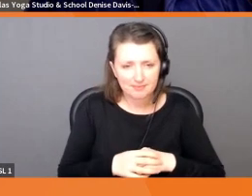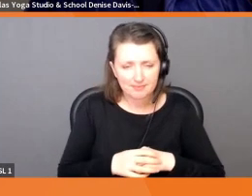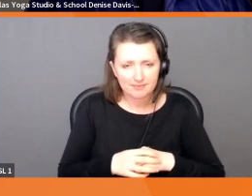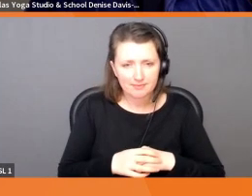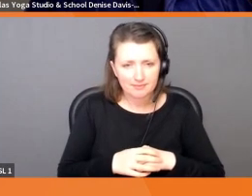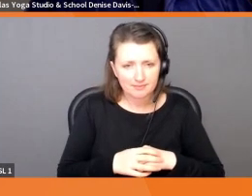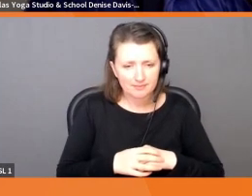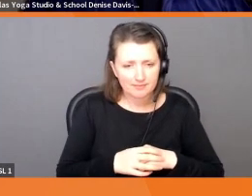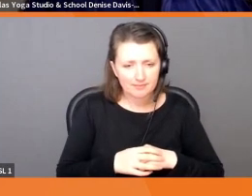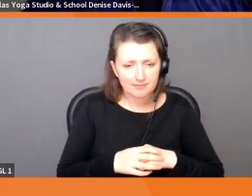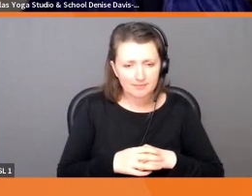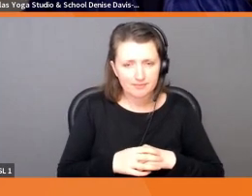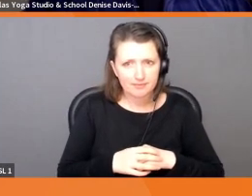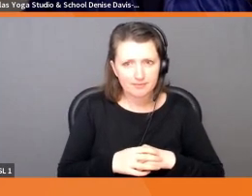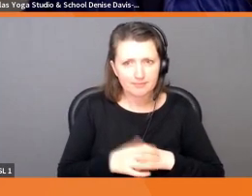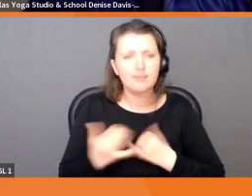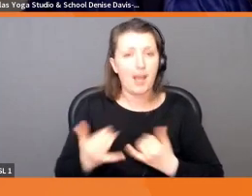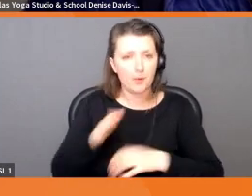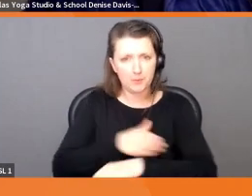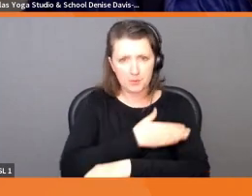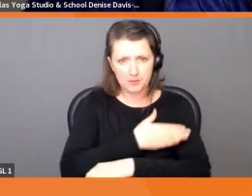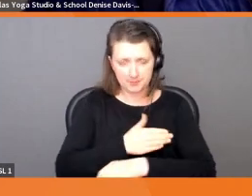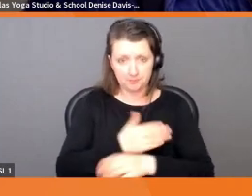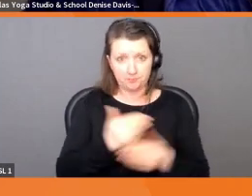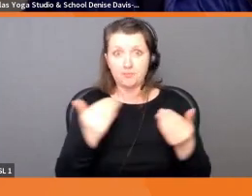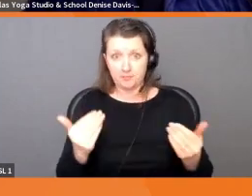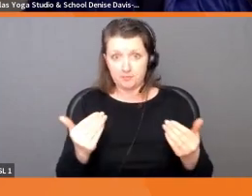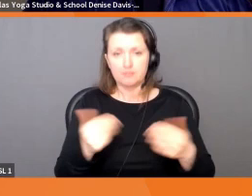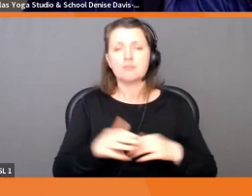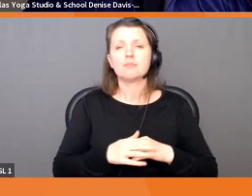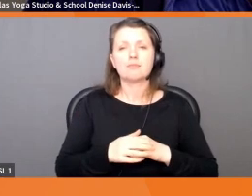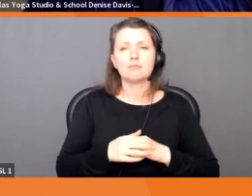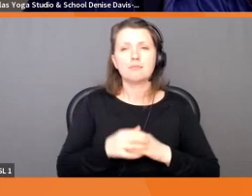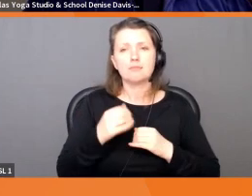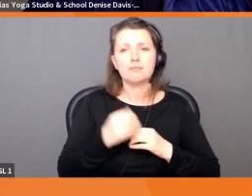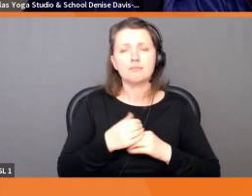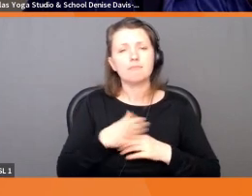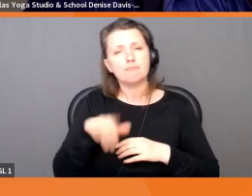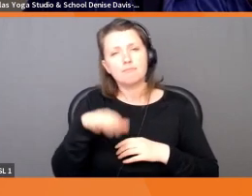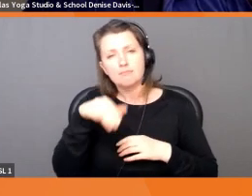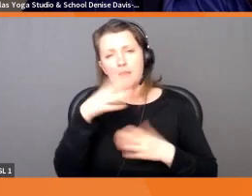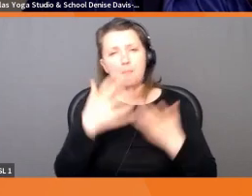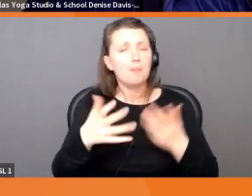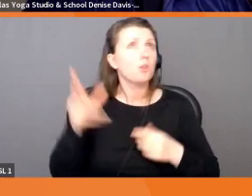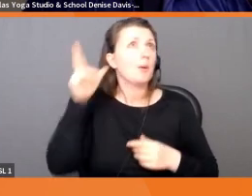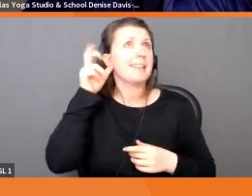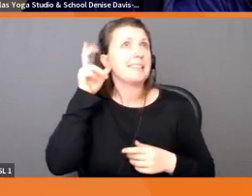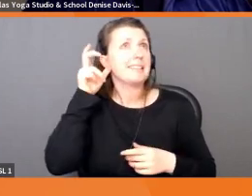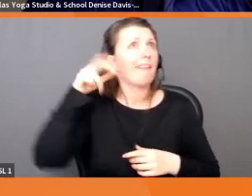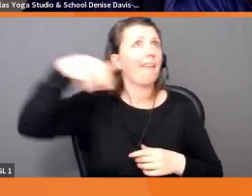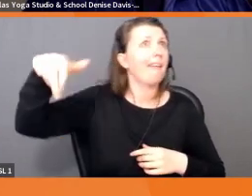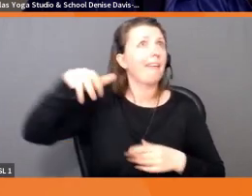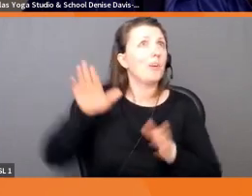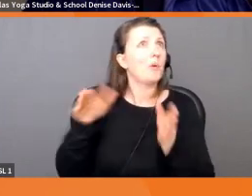way into a comfortable seated position, you're running around the kitchen, maybe just come and take a minute with us, or if you've got